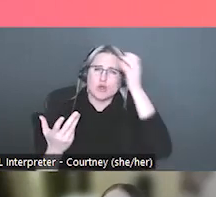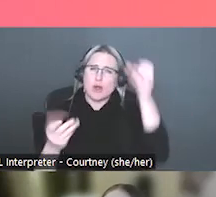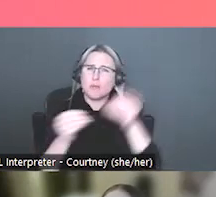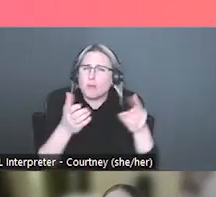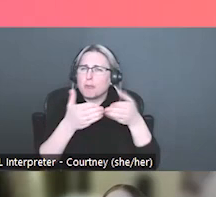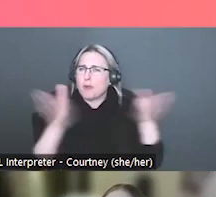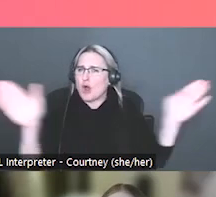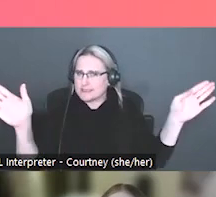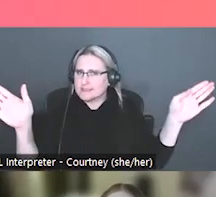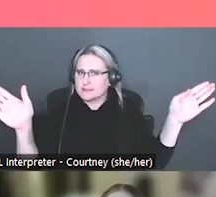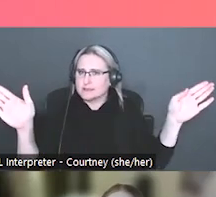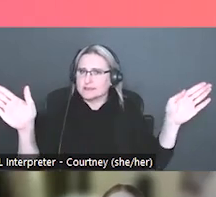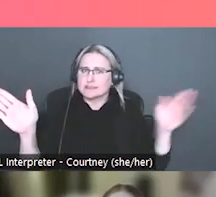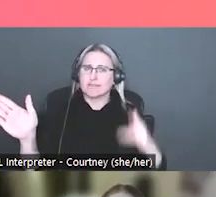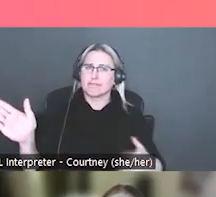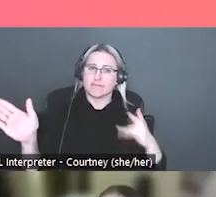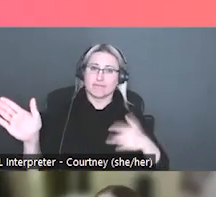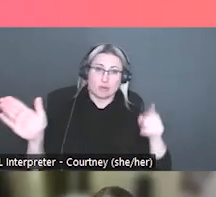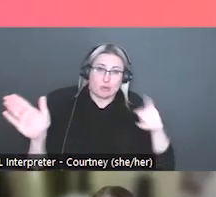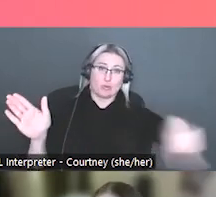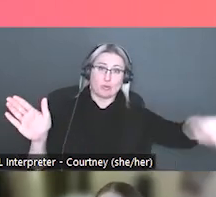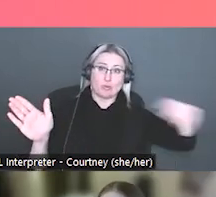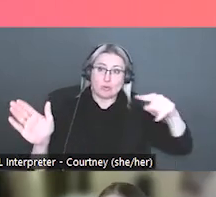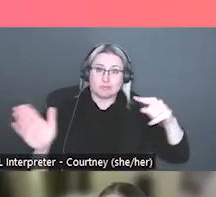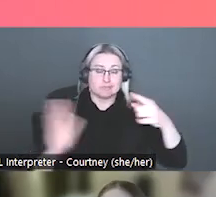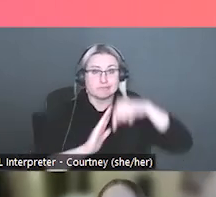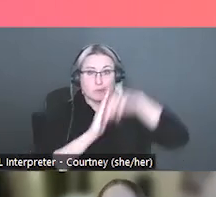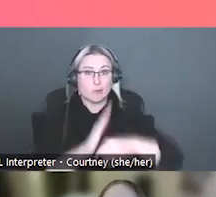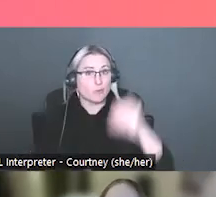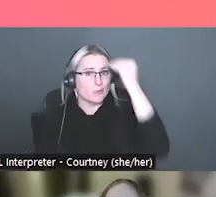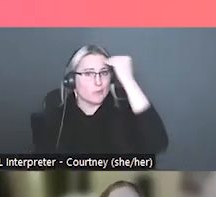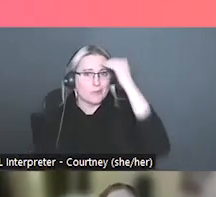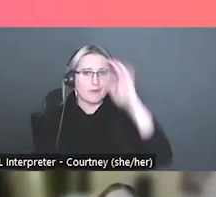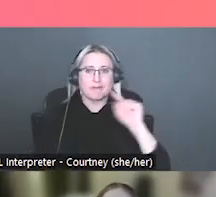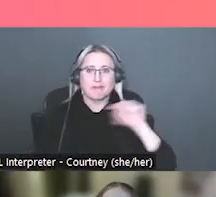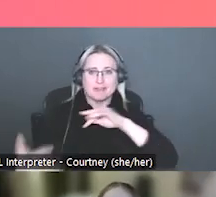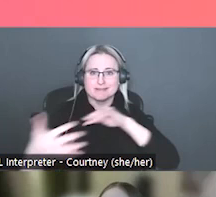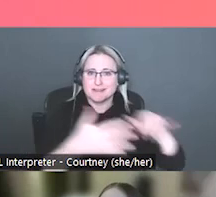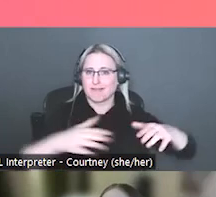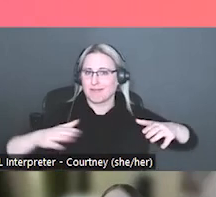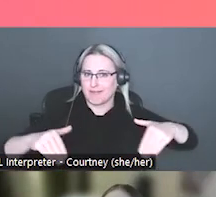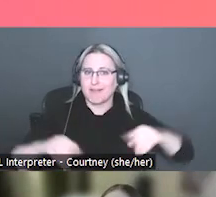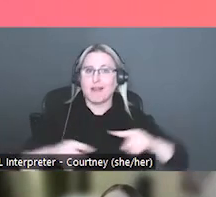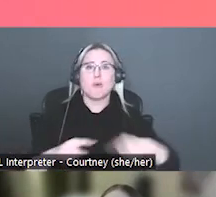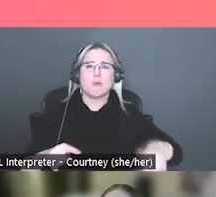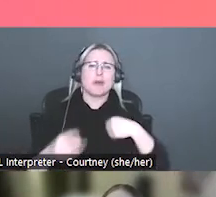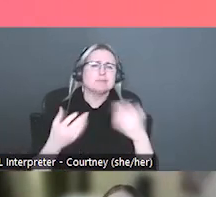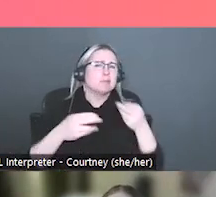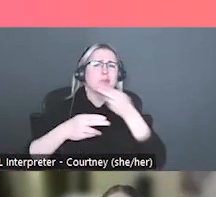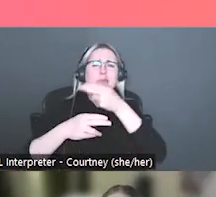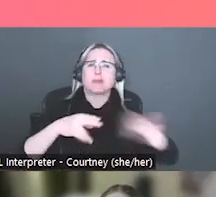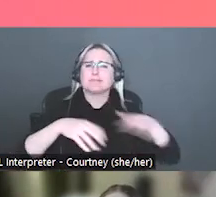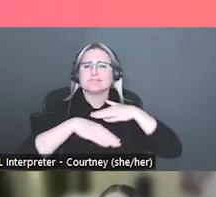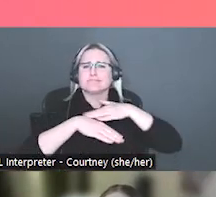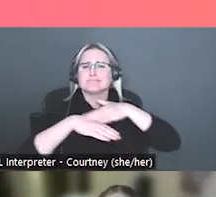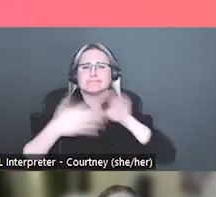I imagine many of you folks are not well versed in fat studies, and Raman and I are hoping to give you a very brief sort